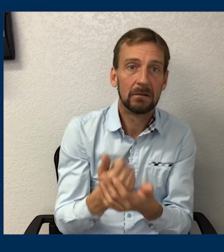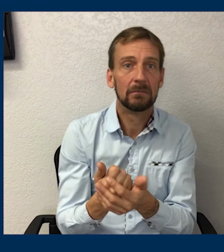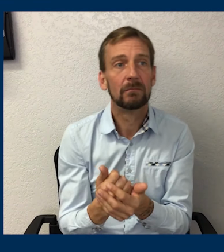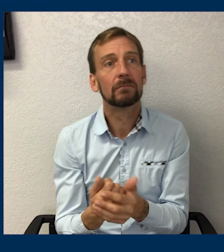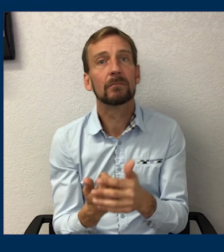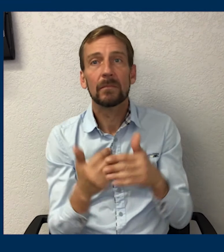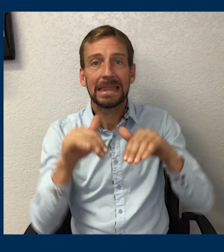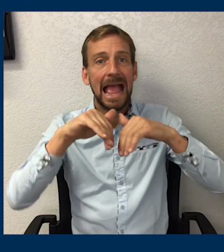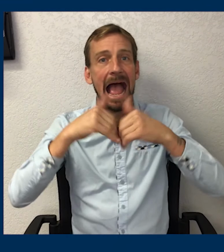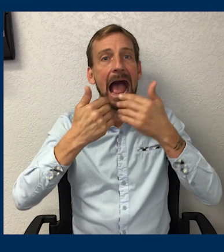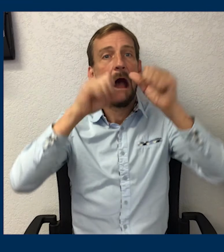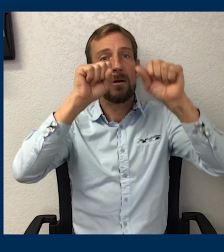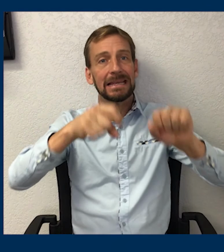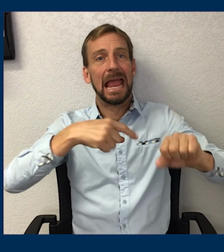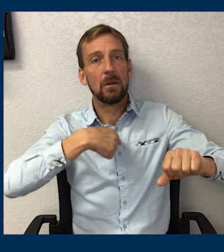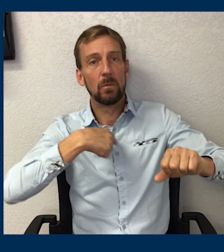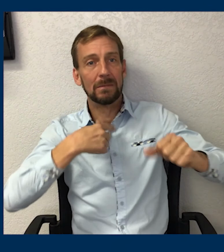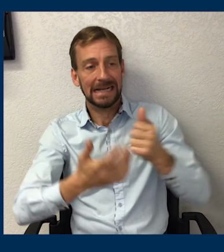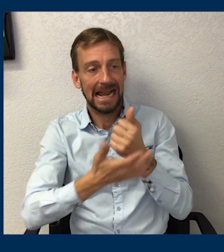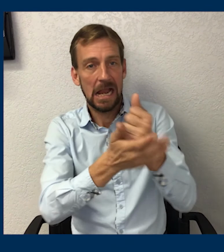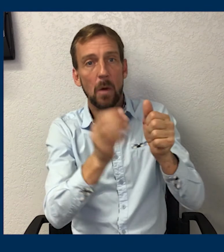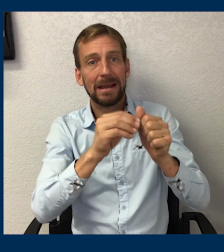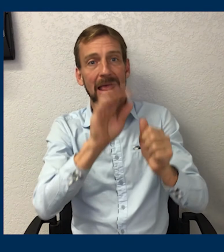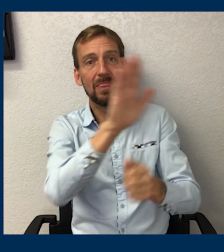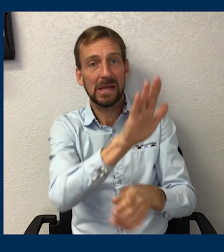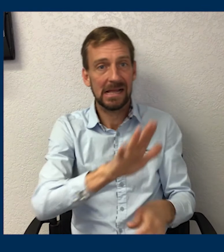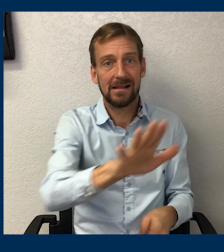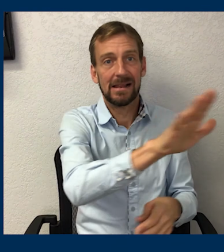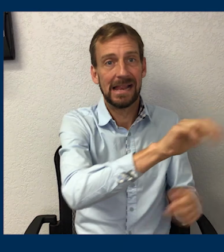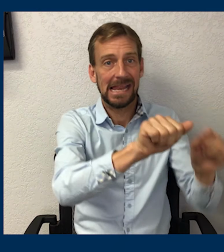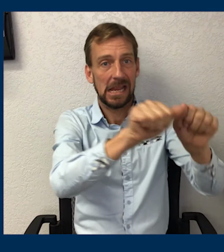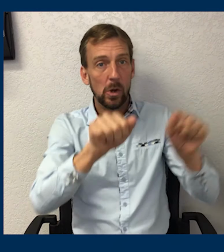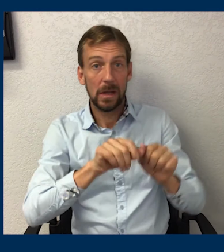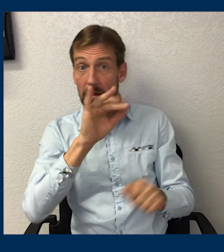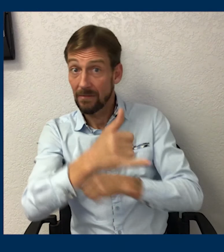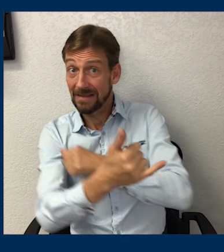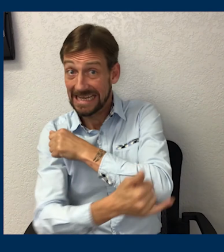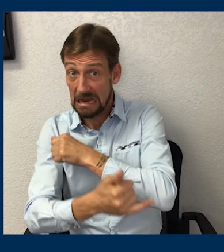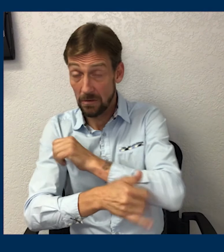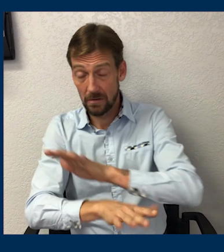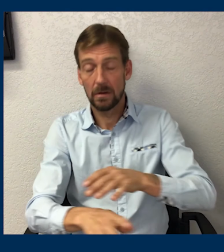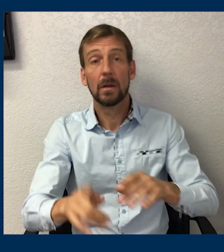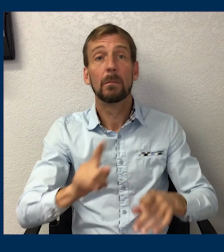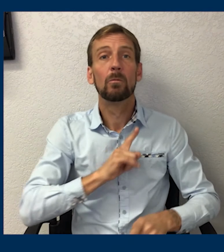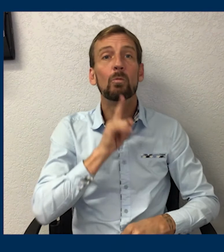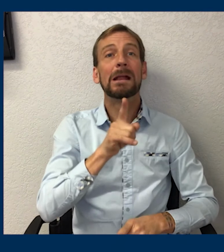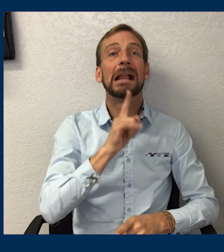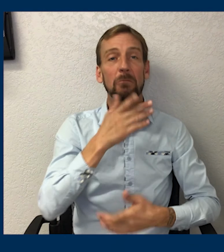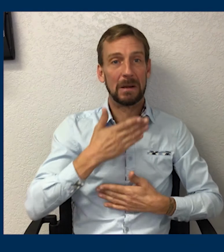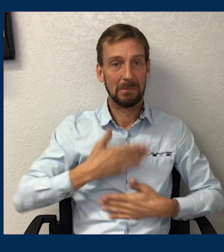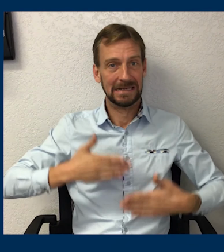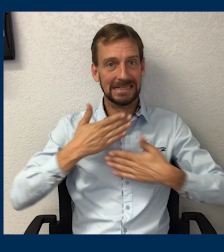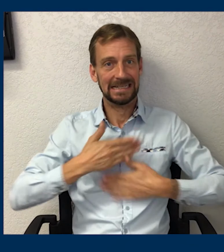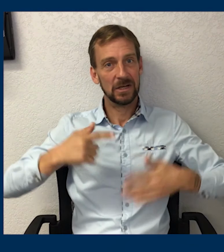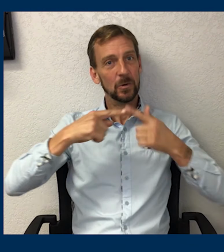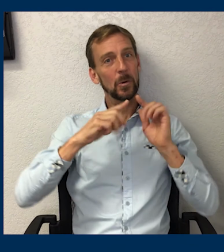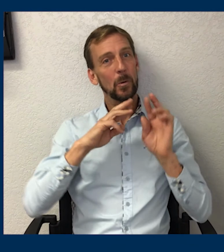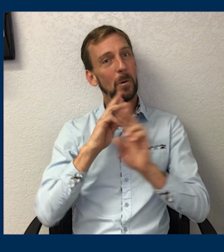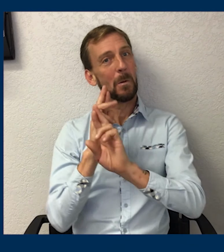How are we doing in those areas of the county? And very pleased to report that positivity